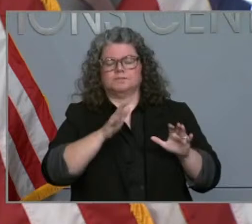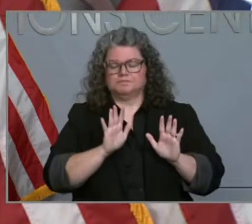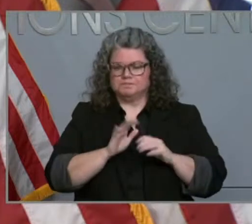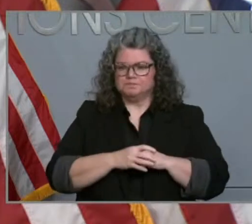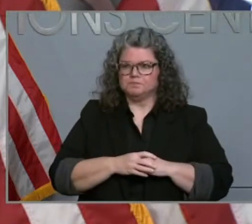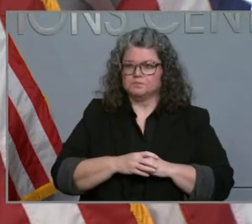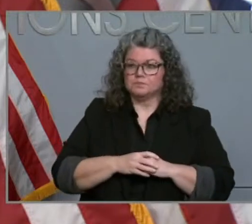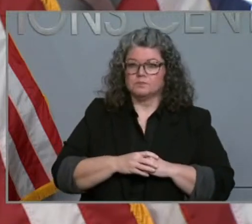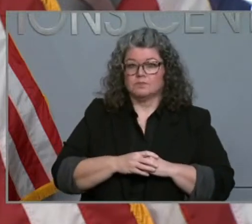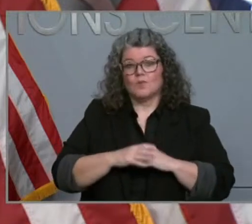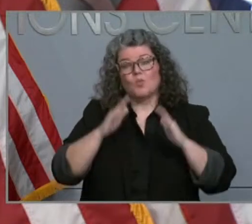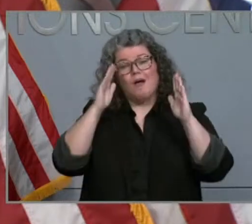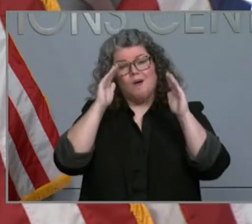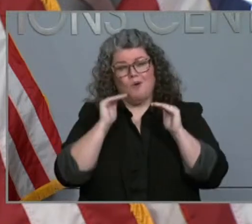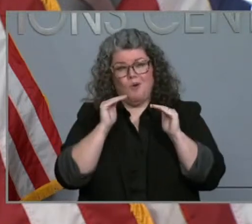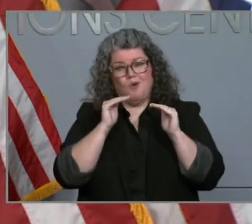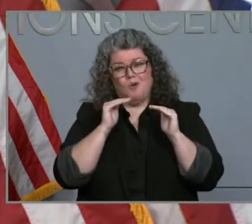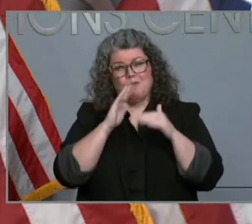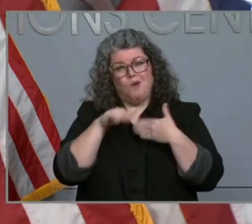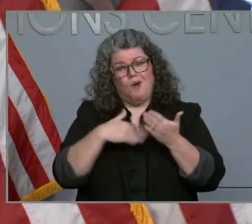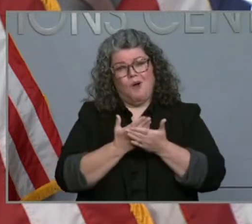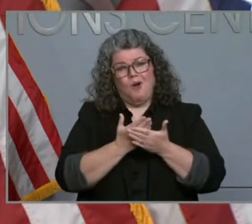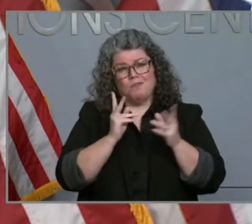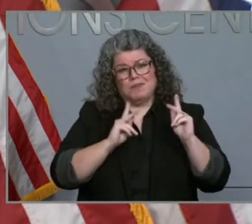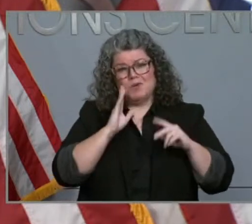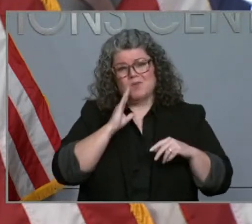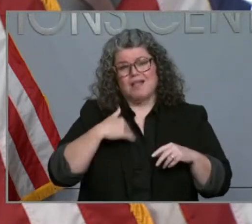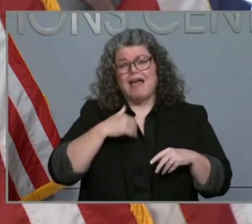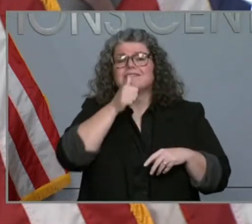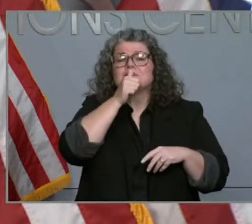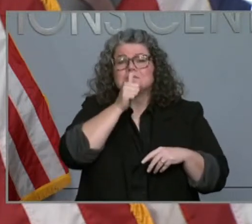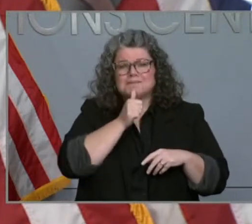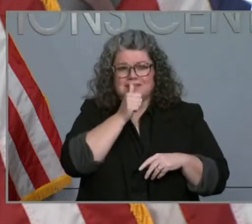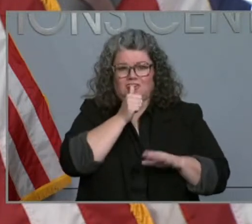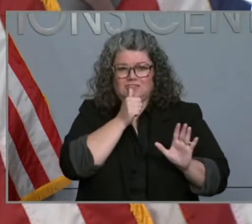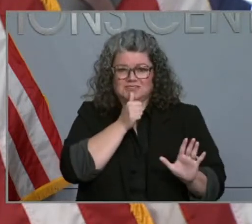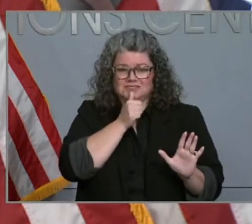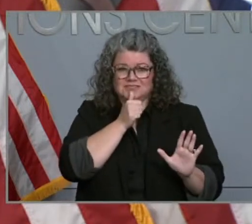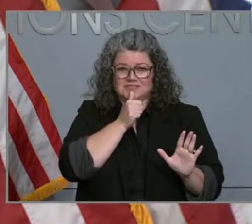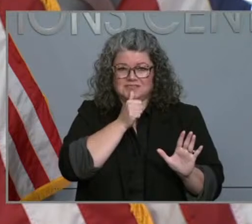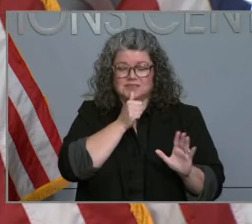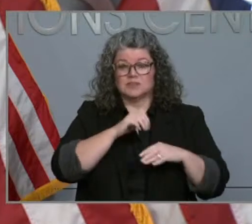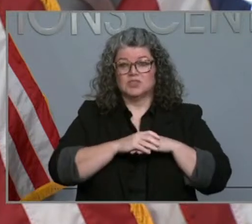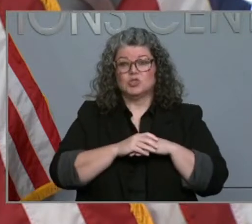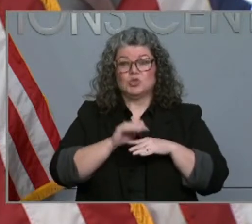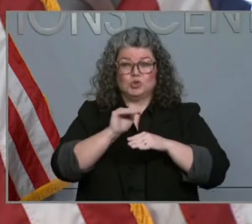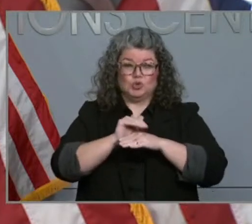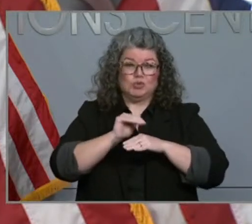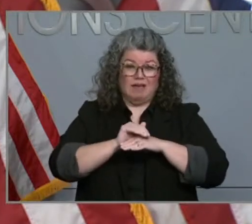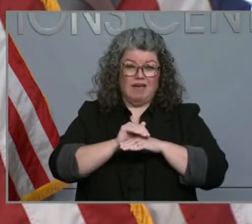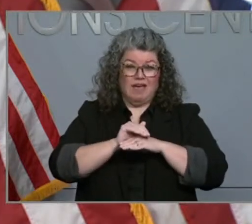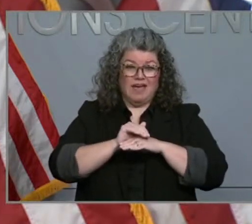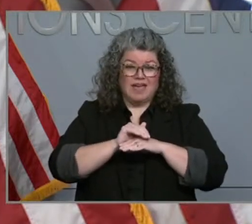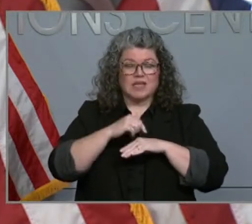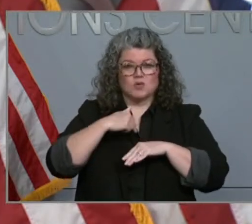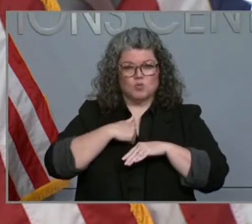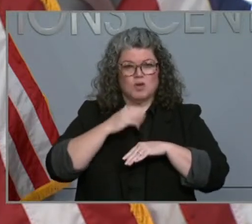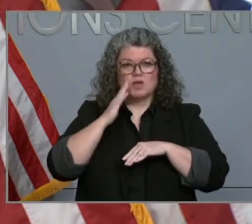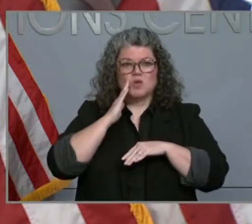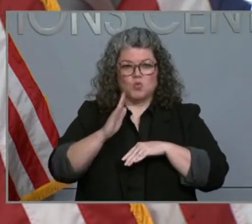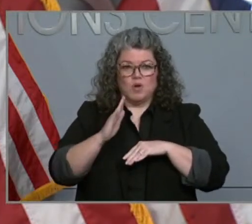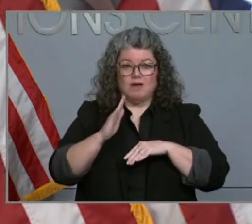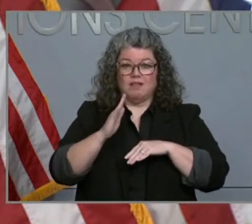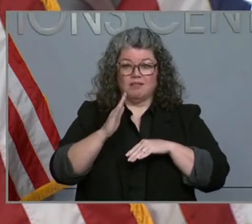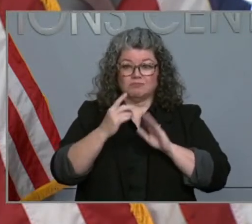that everyone will have patience in knowing that, tonight, we are going to put forward